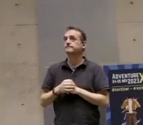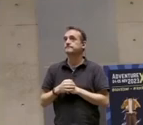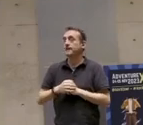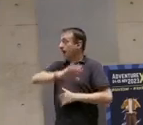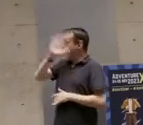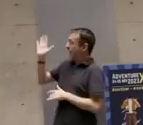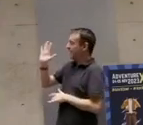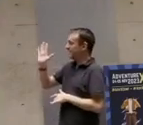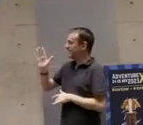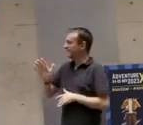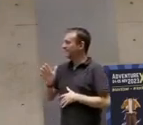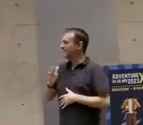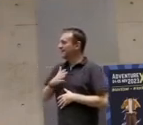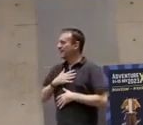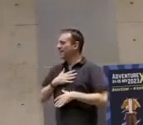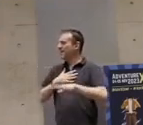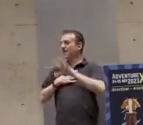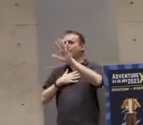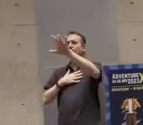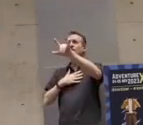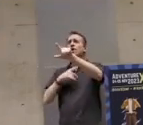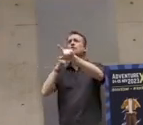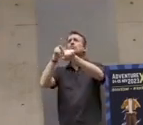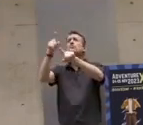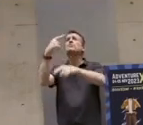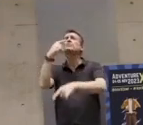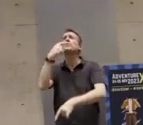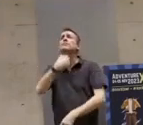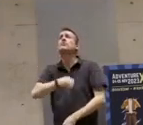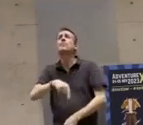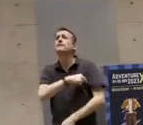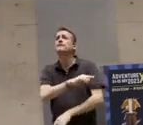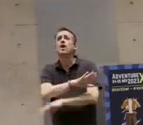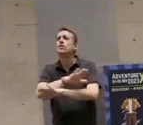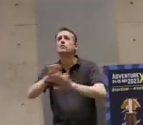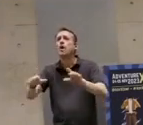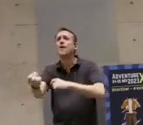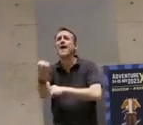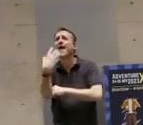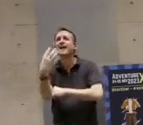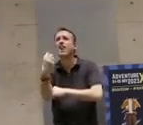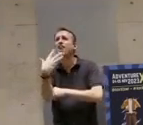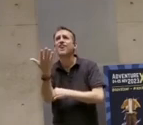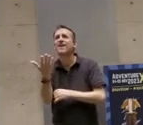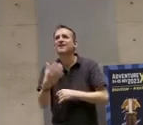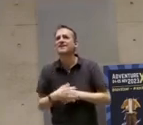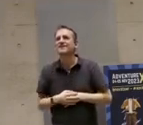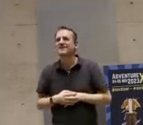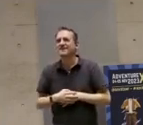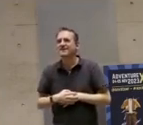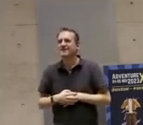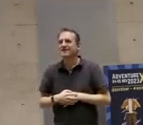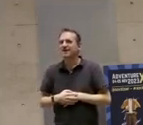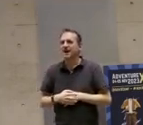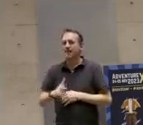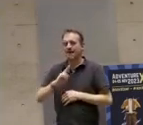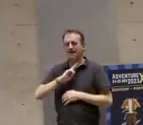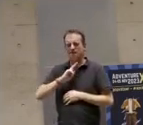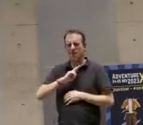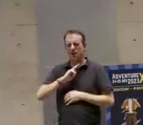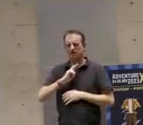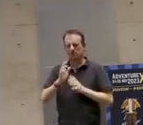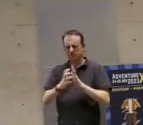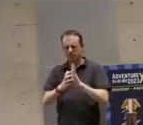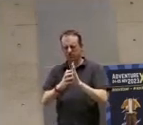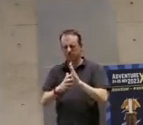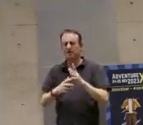Hi. Oh, gosh. Well, you know, you promised me you weren't going to heckle. You promised. My voice is shot, so I'll sound more silly